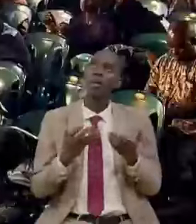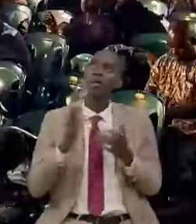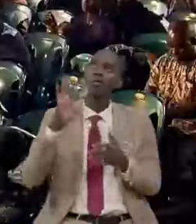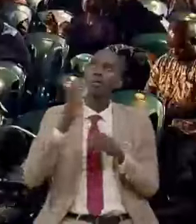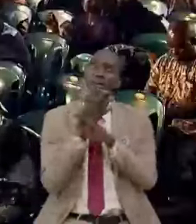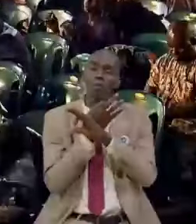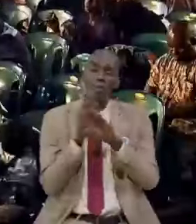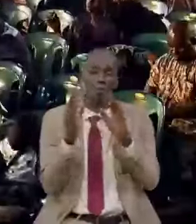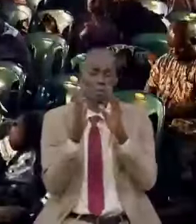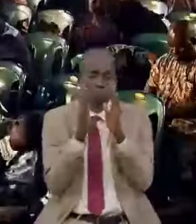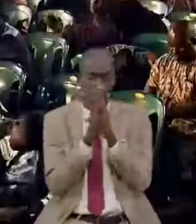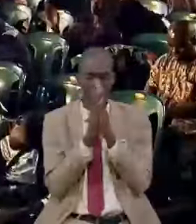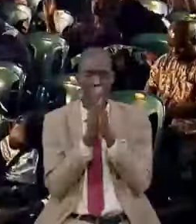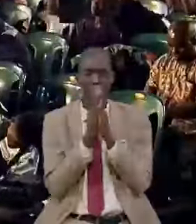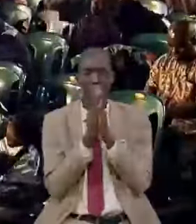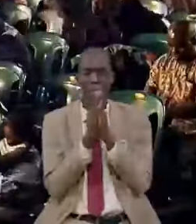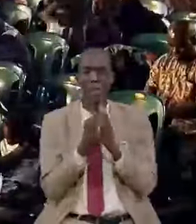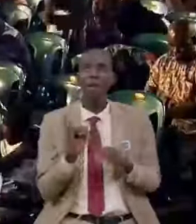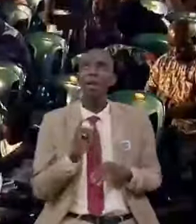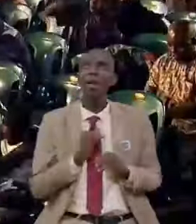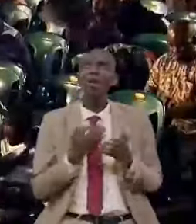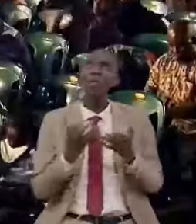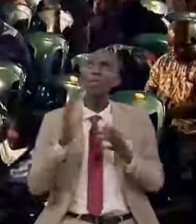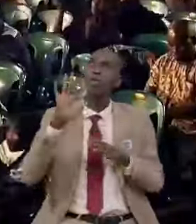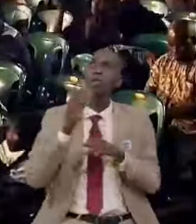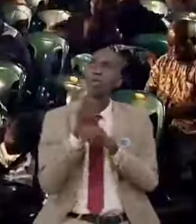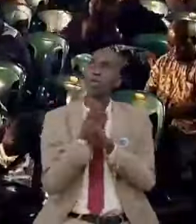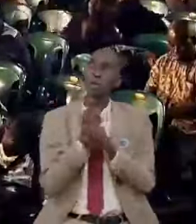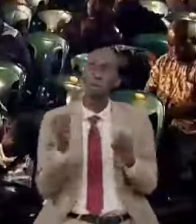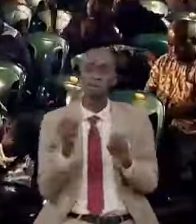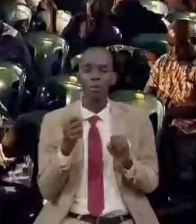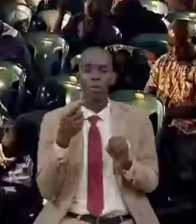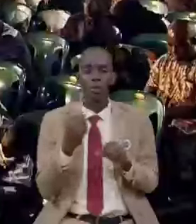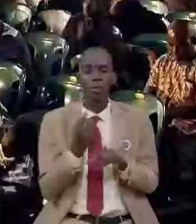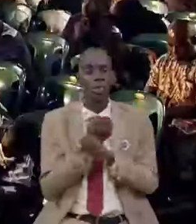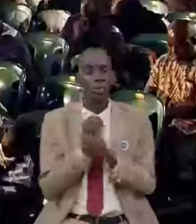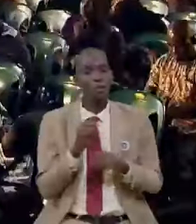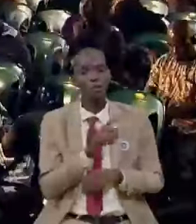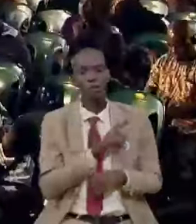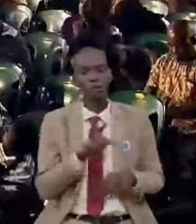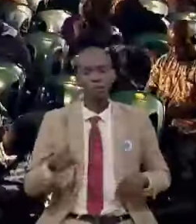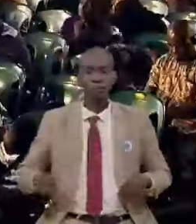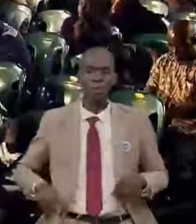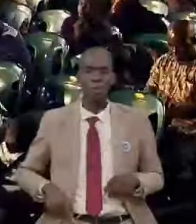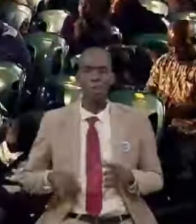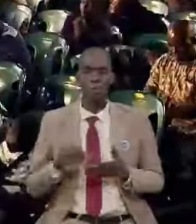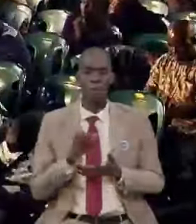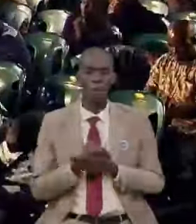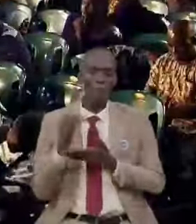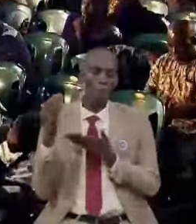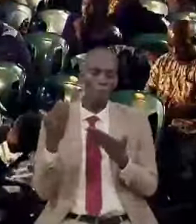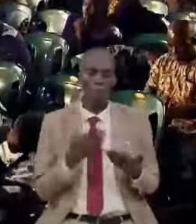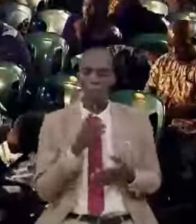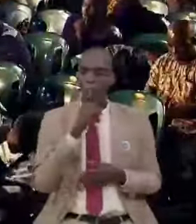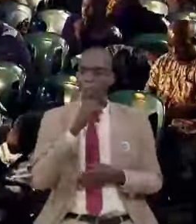I want the salvation of the Lord that brings real transformation.